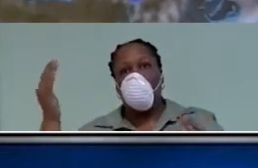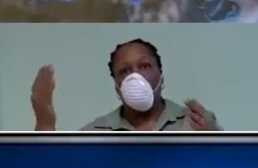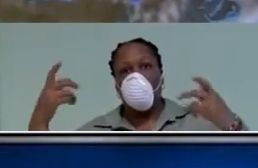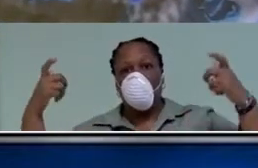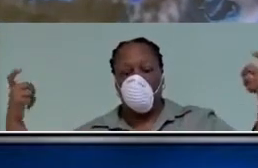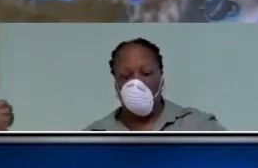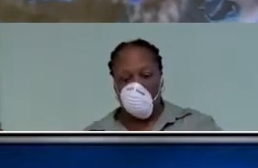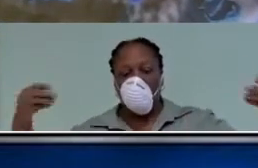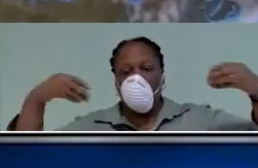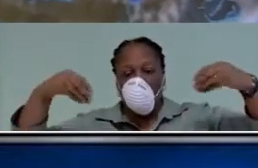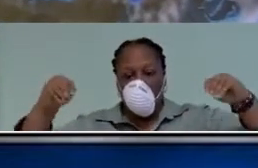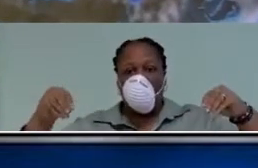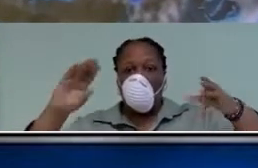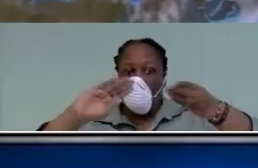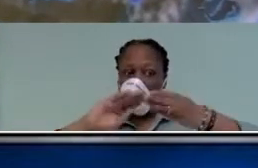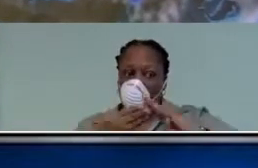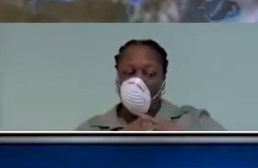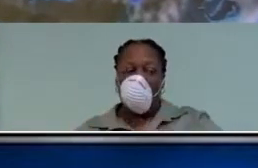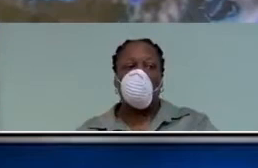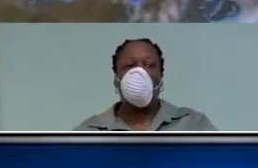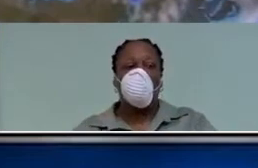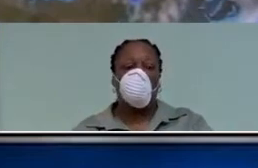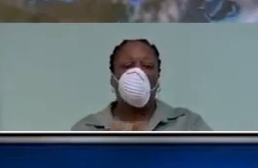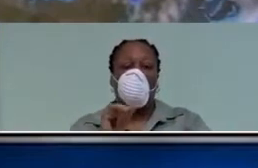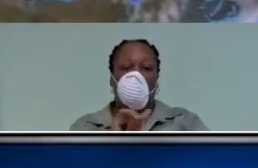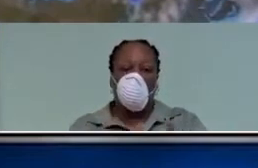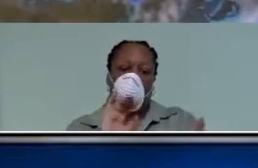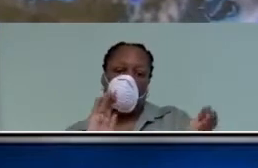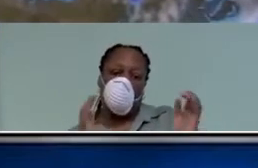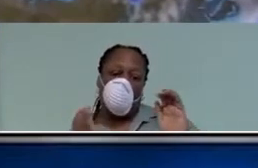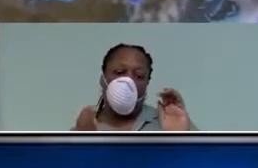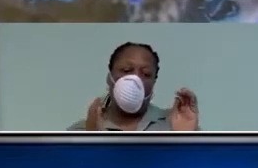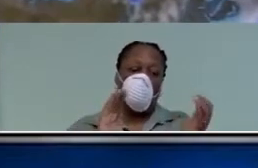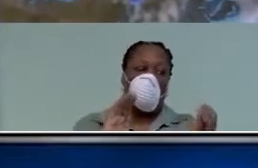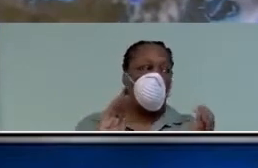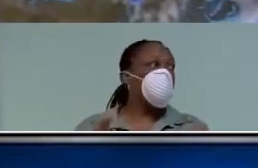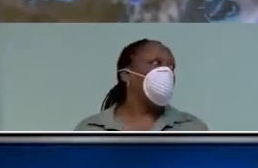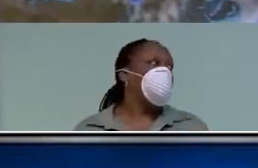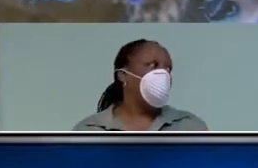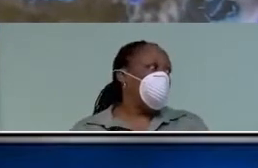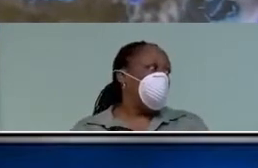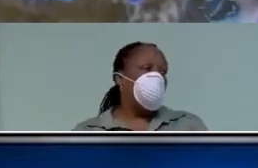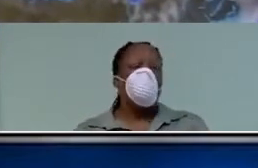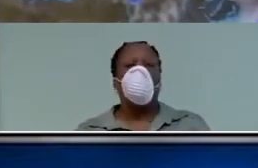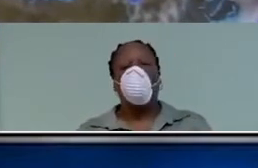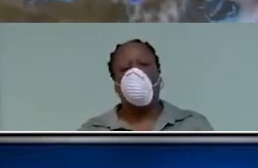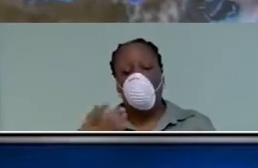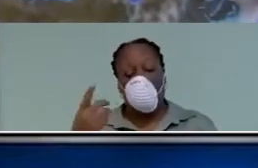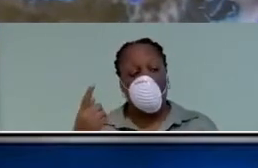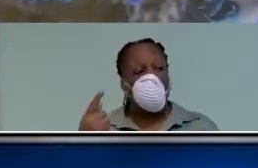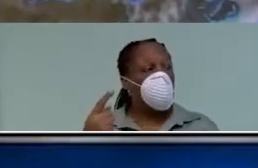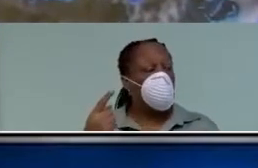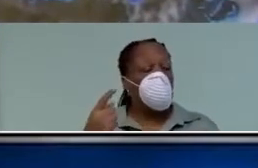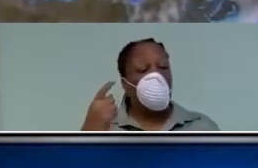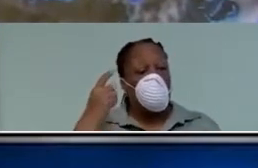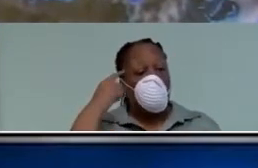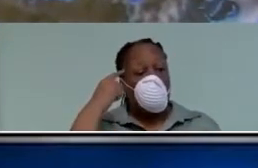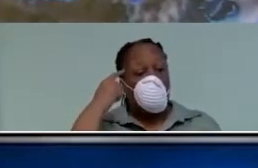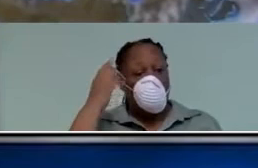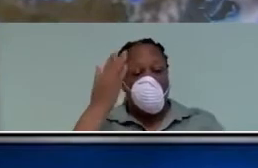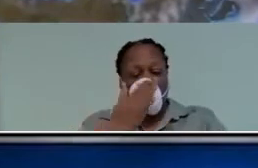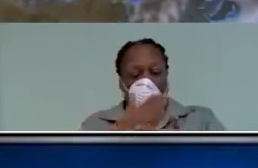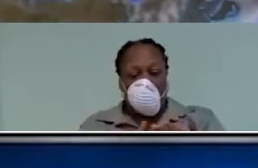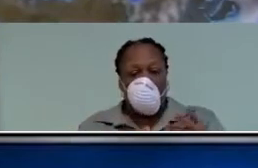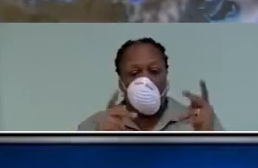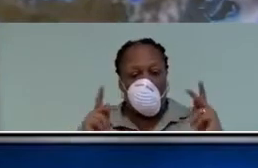managing the pricing structure, the wholesale pricing to those small shops. Price gouging is something that we hope is